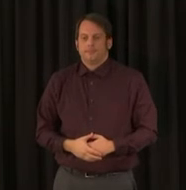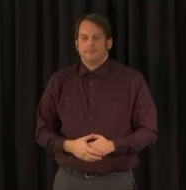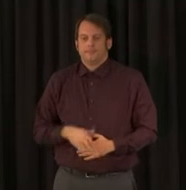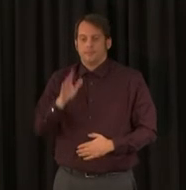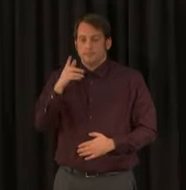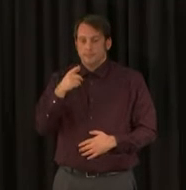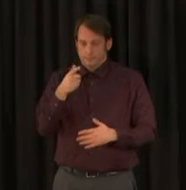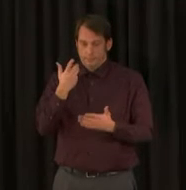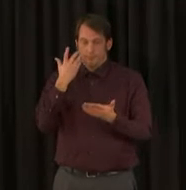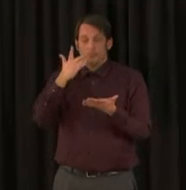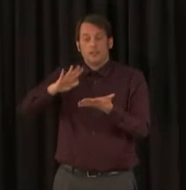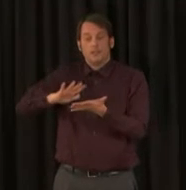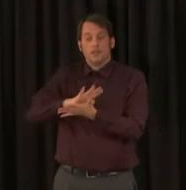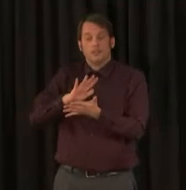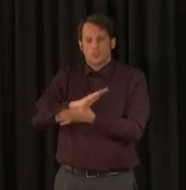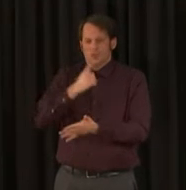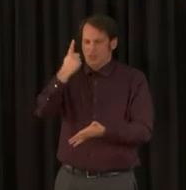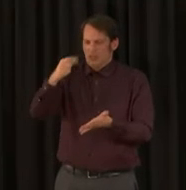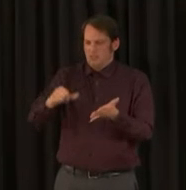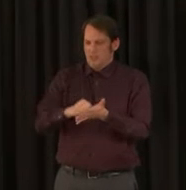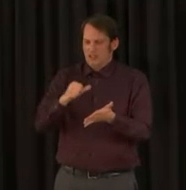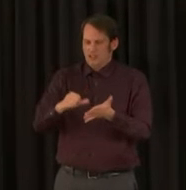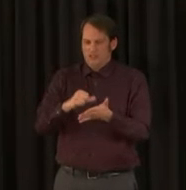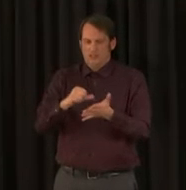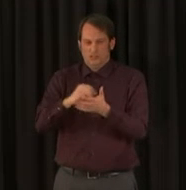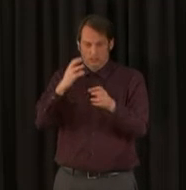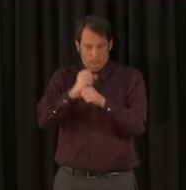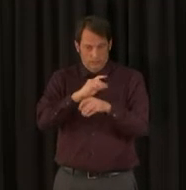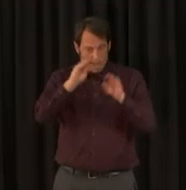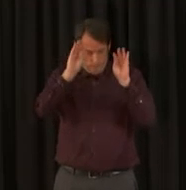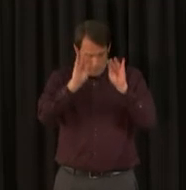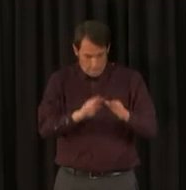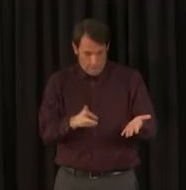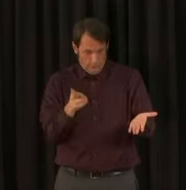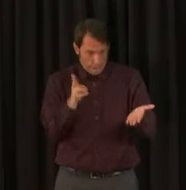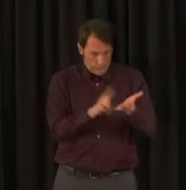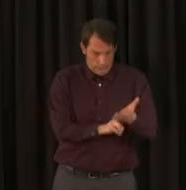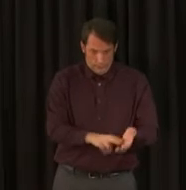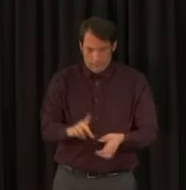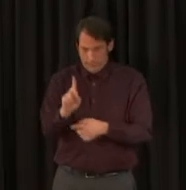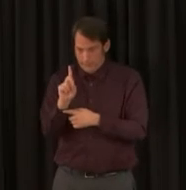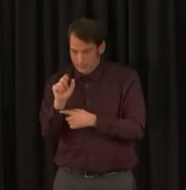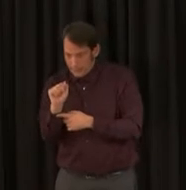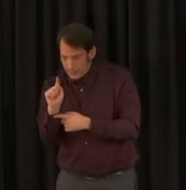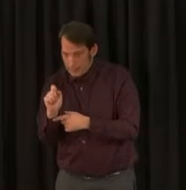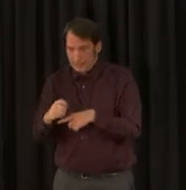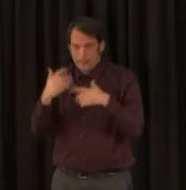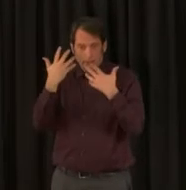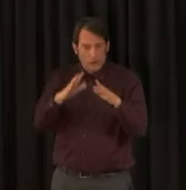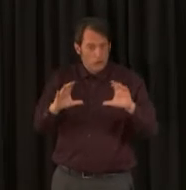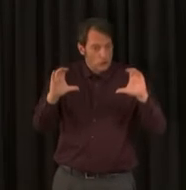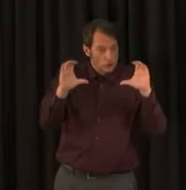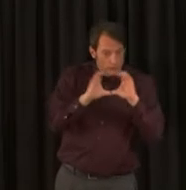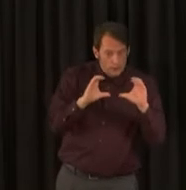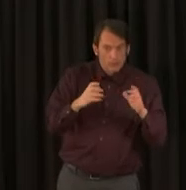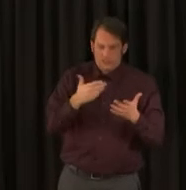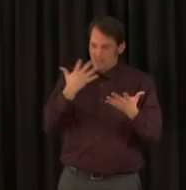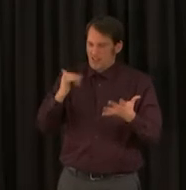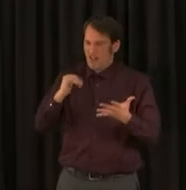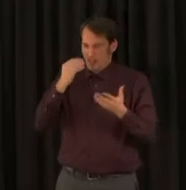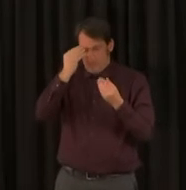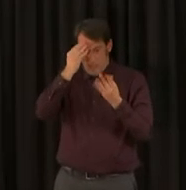one-page document that you need to complete and sign and date and certify that the information on